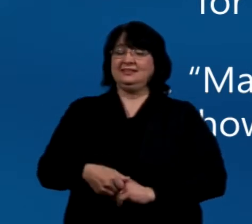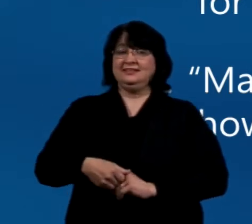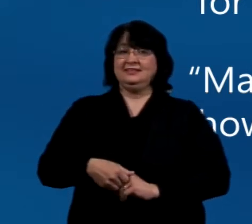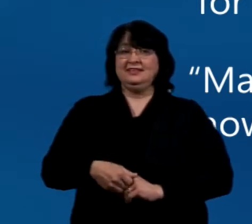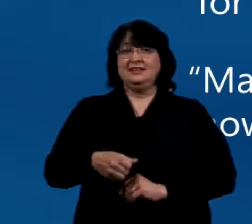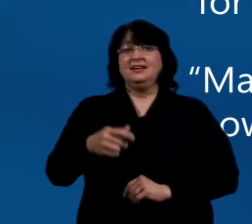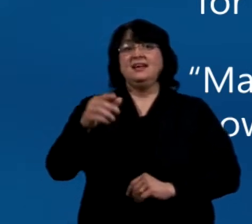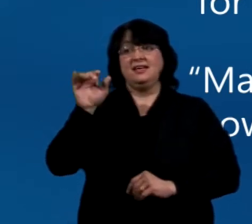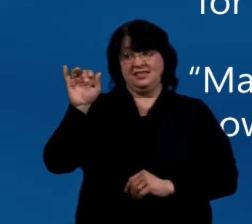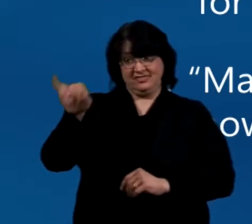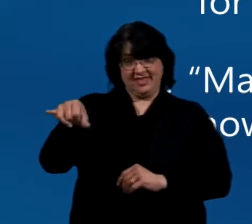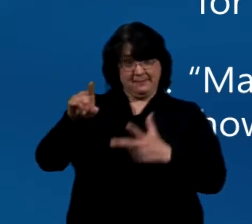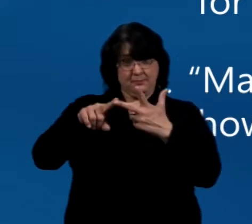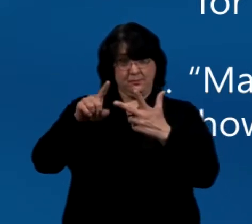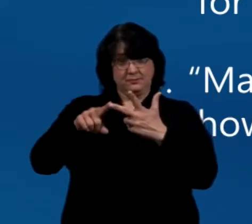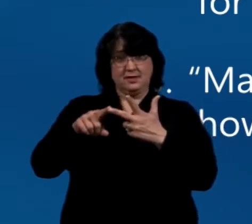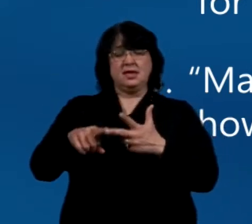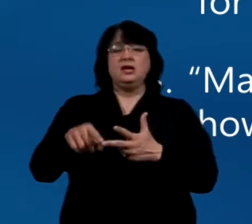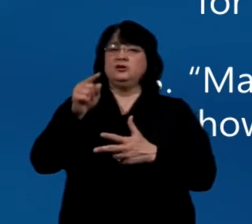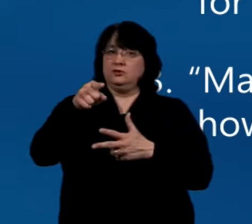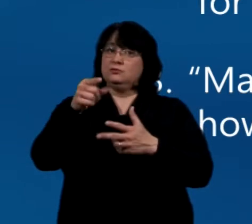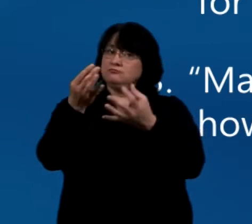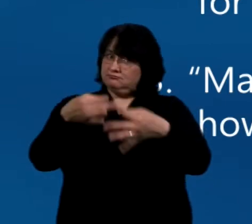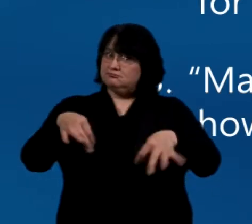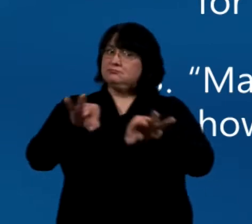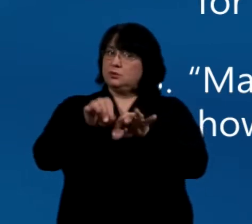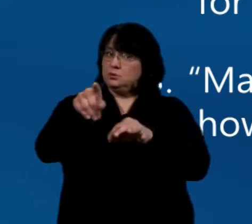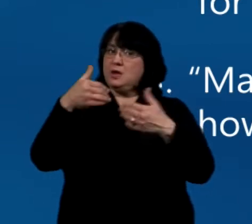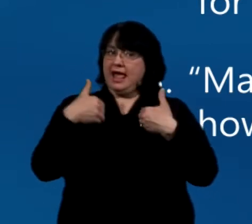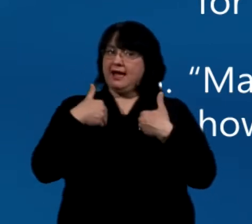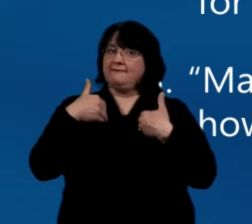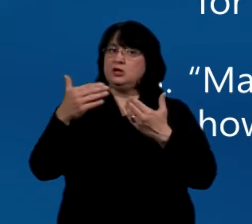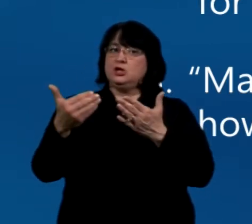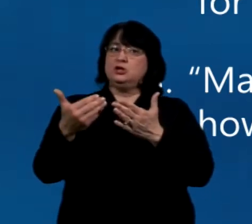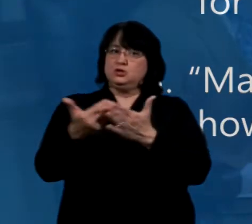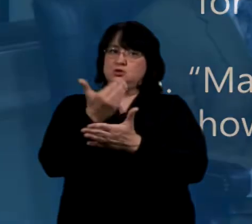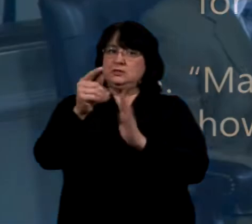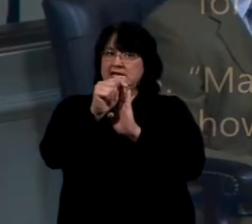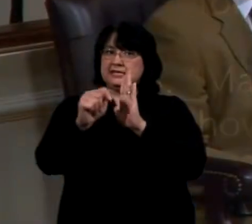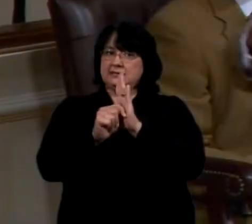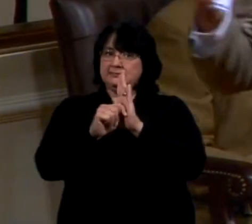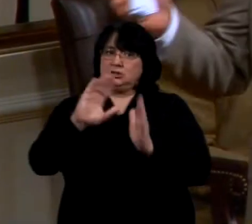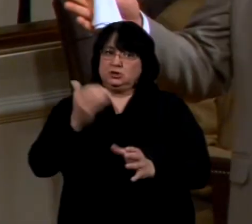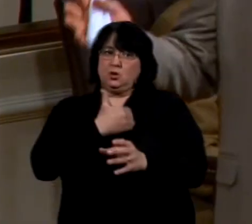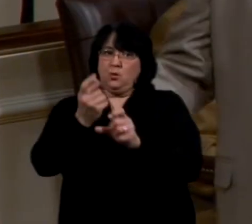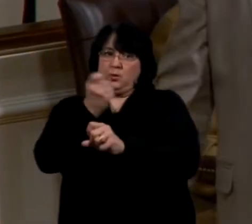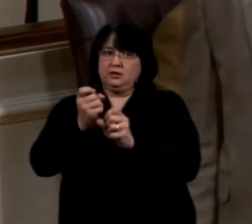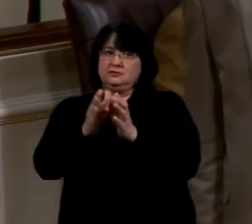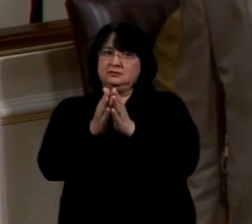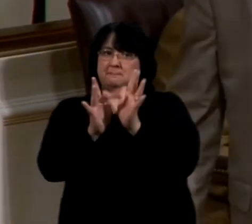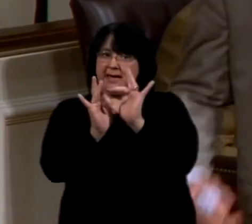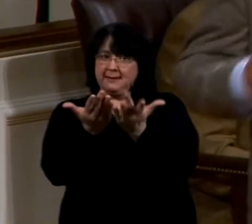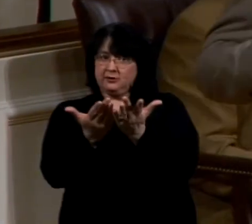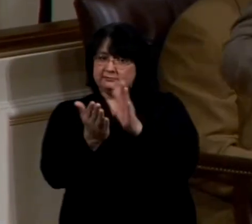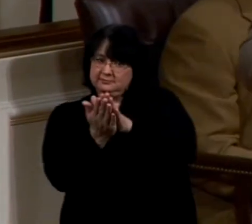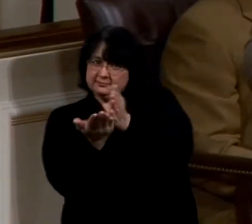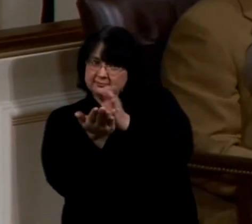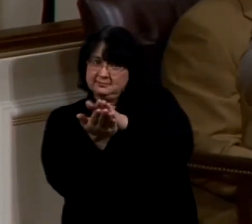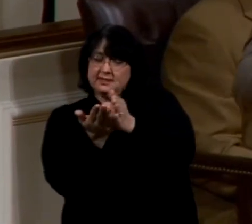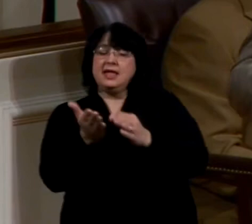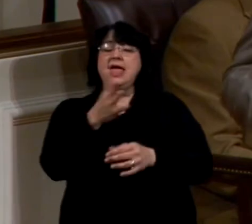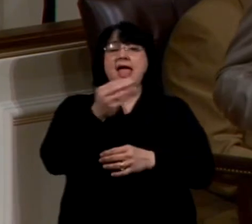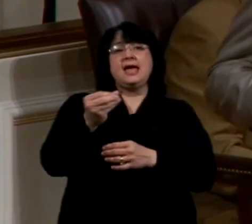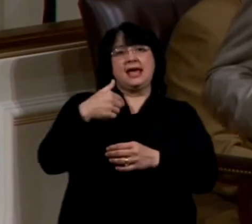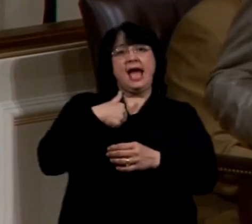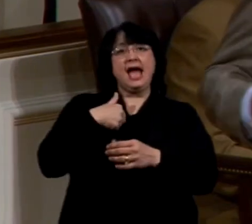point, it's going to be important. You have a New Testament Soul Winners edition somewhere. We sell a great one through David Wood Ministries. I recommend